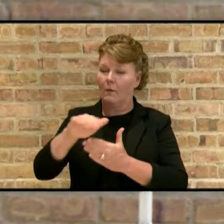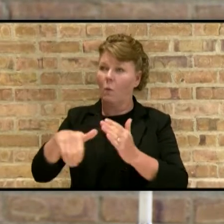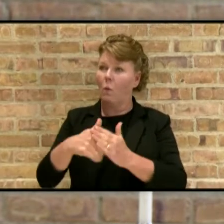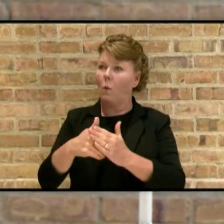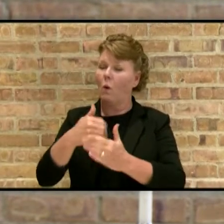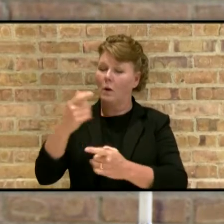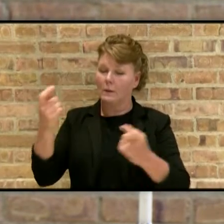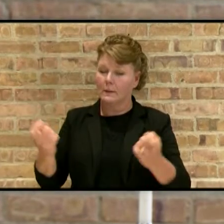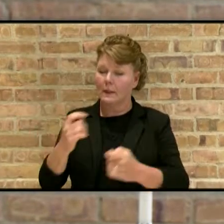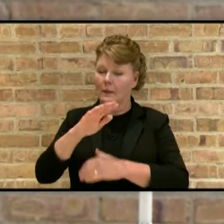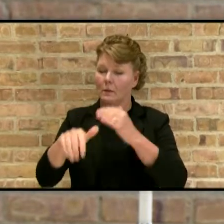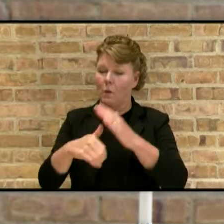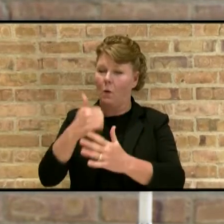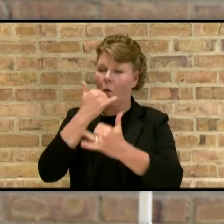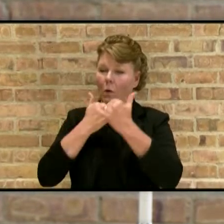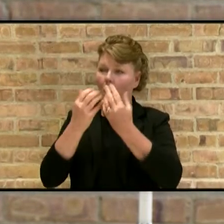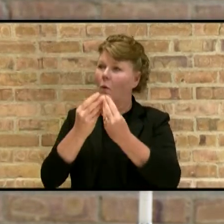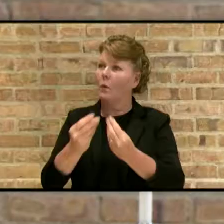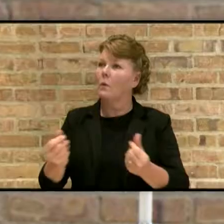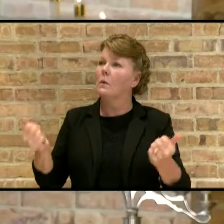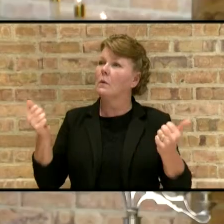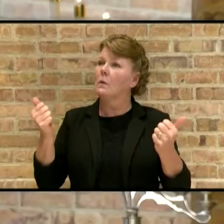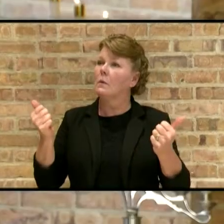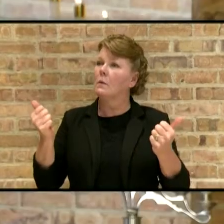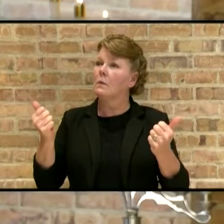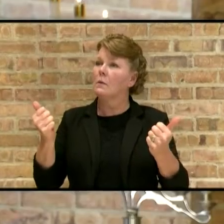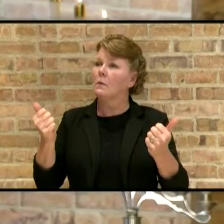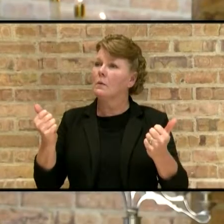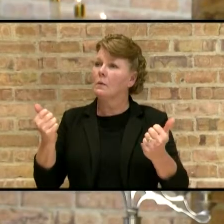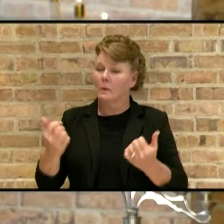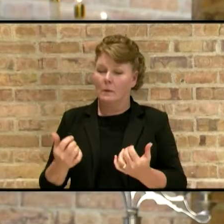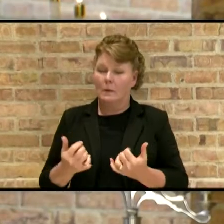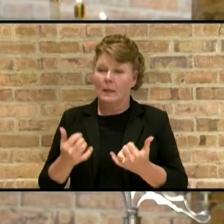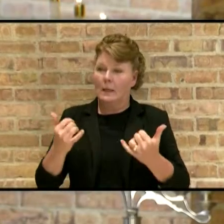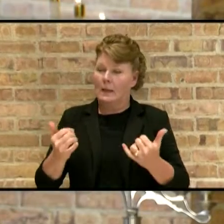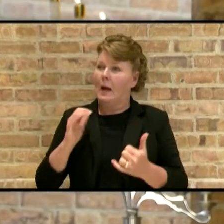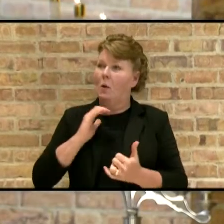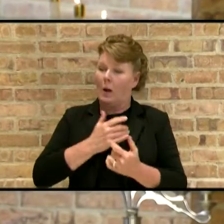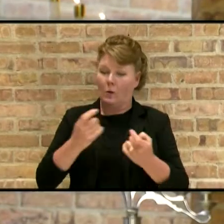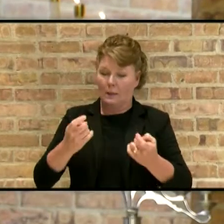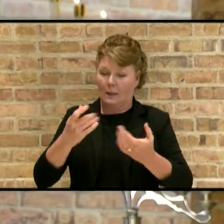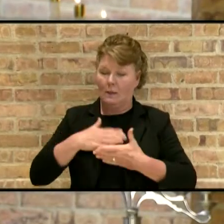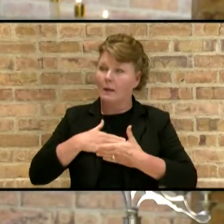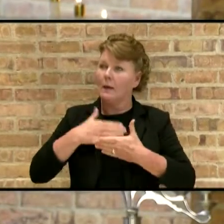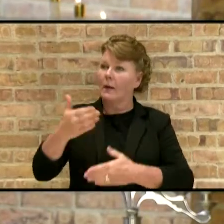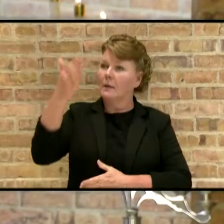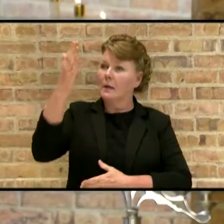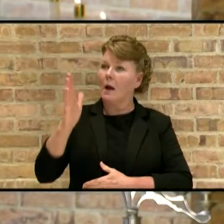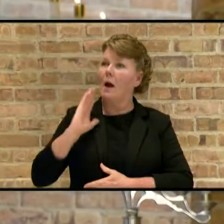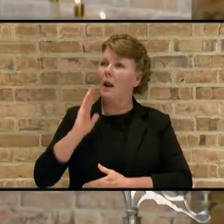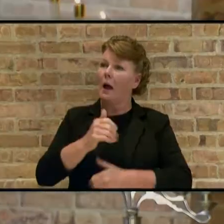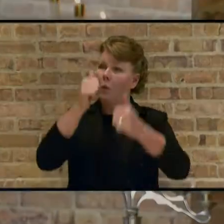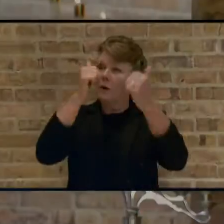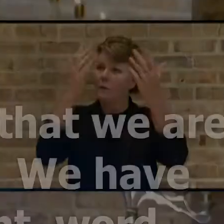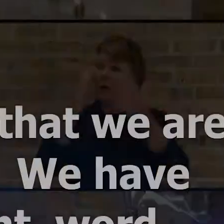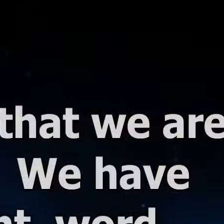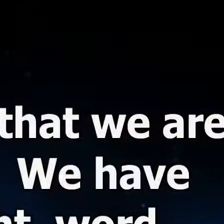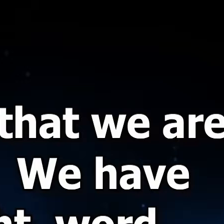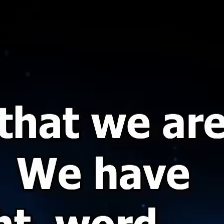our sins and cleanse us from all unrighteousness. Let us then confess our sins to God, our